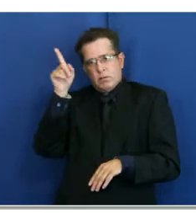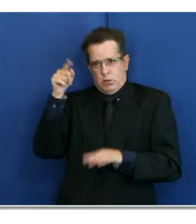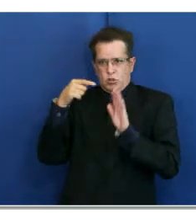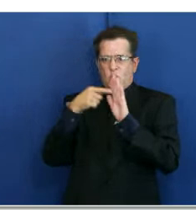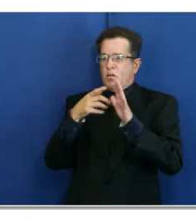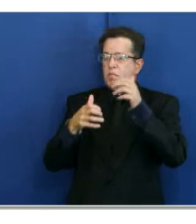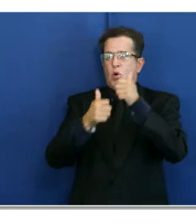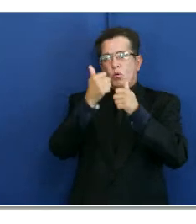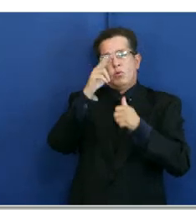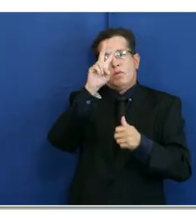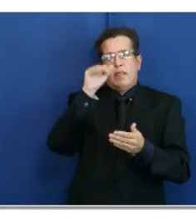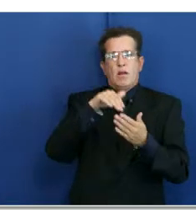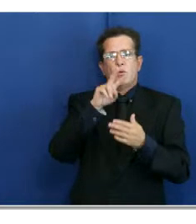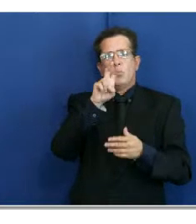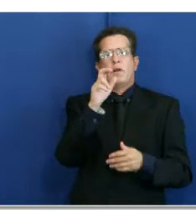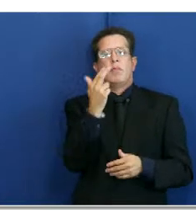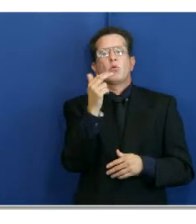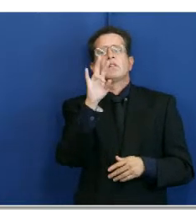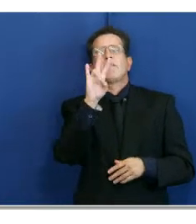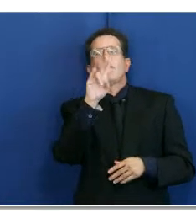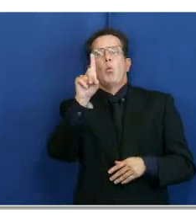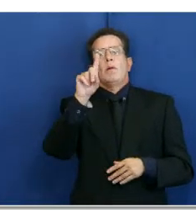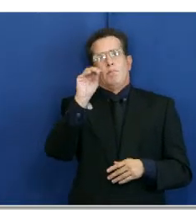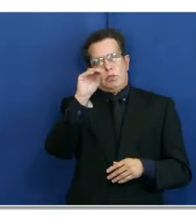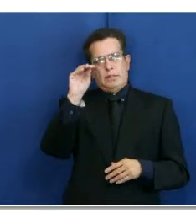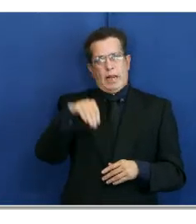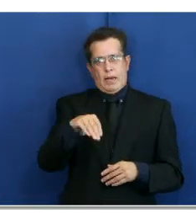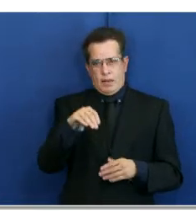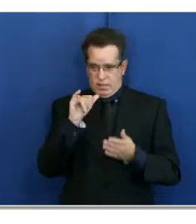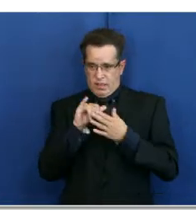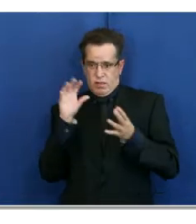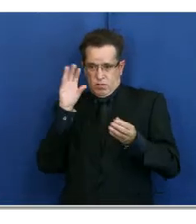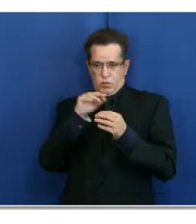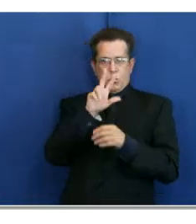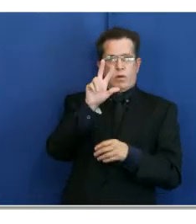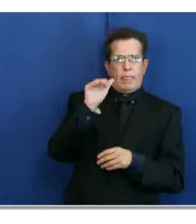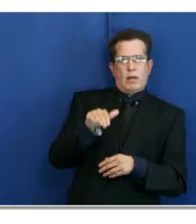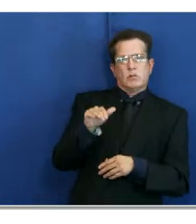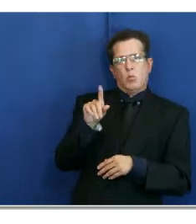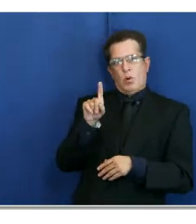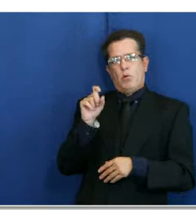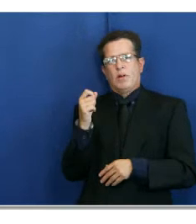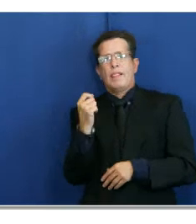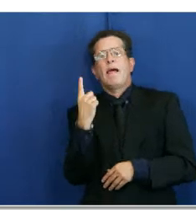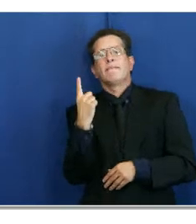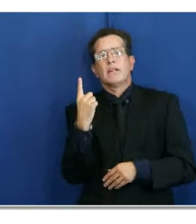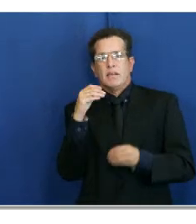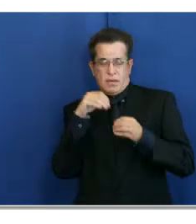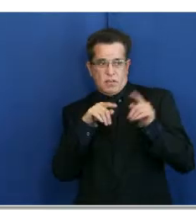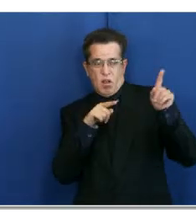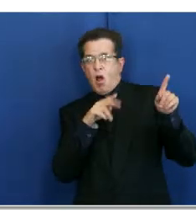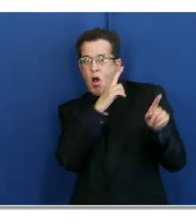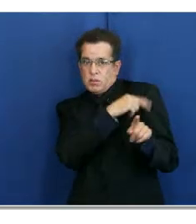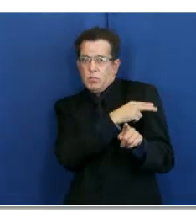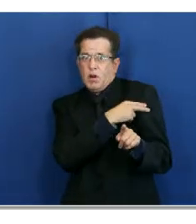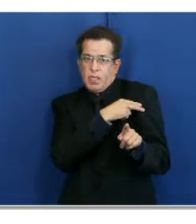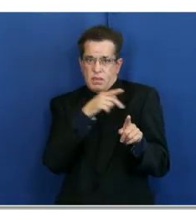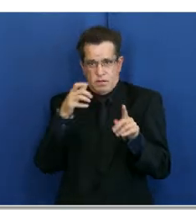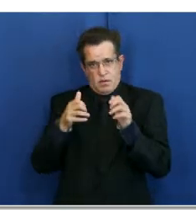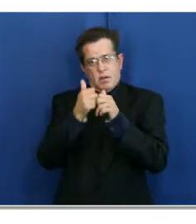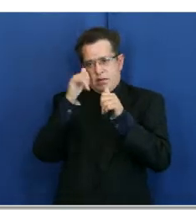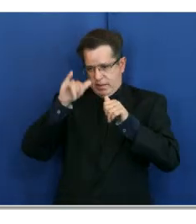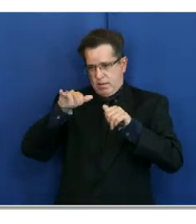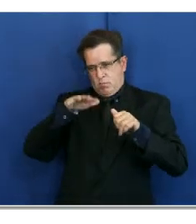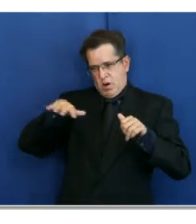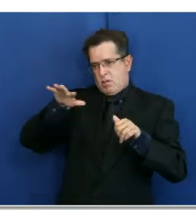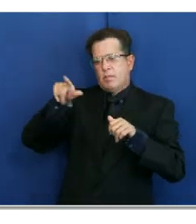or 2,213, or 71% of the 3,111 total hospitalizations are among